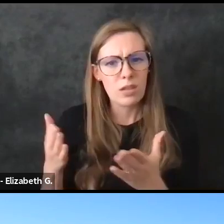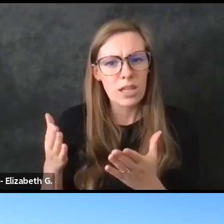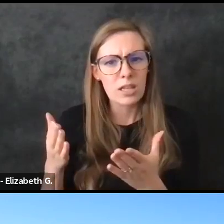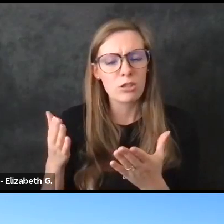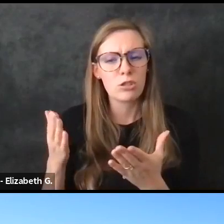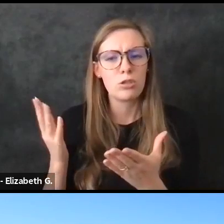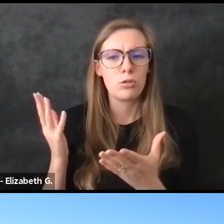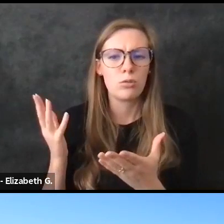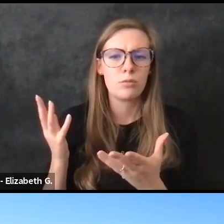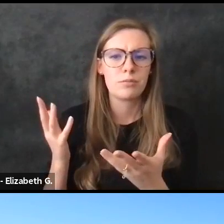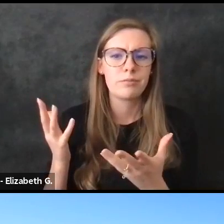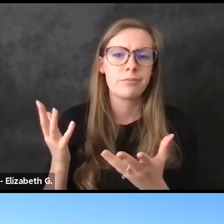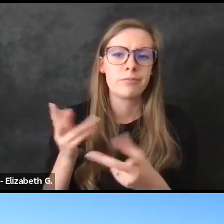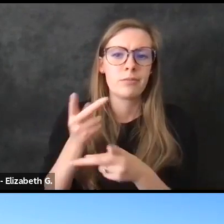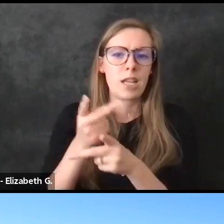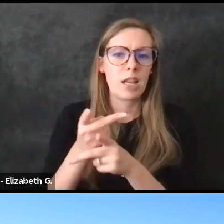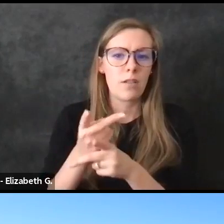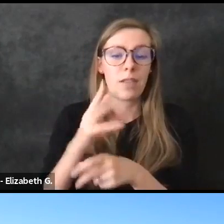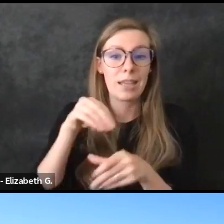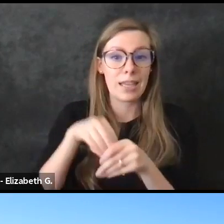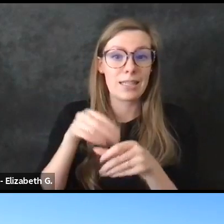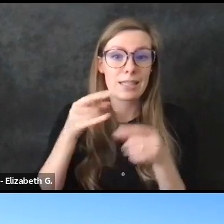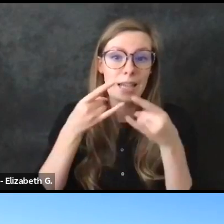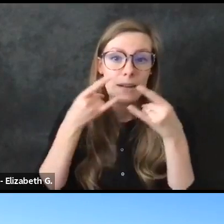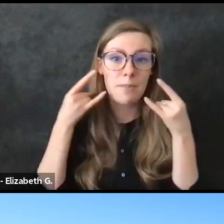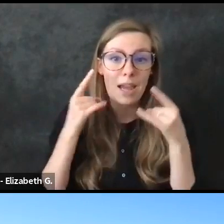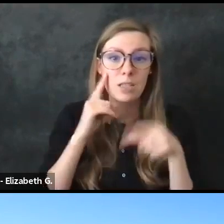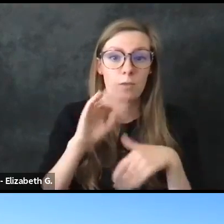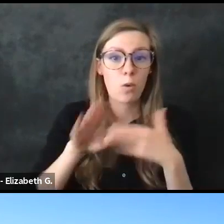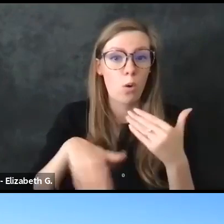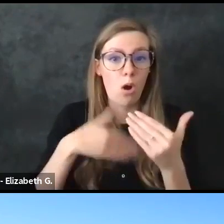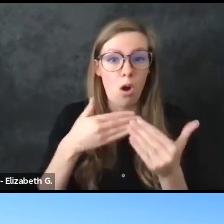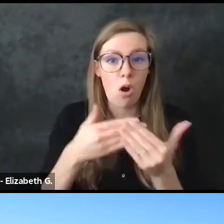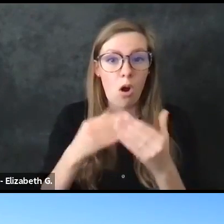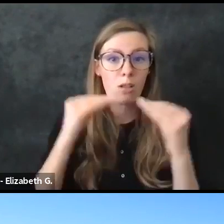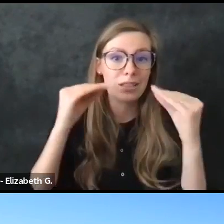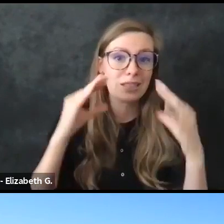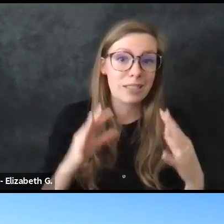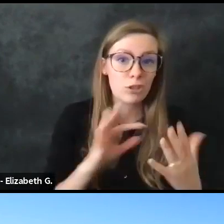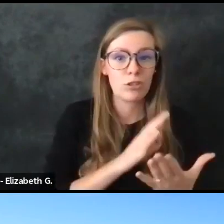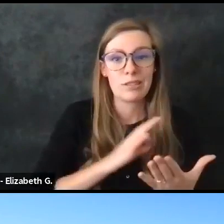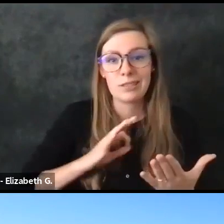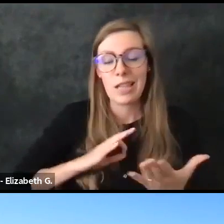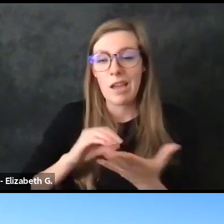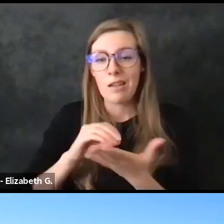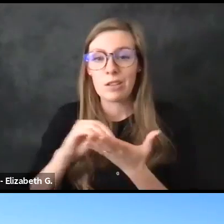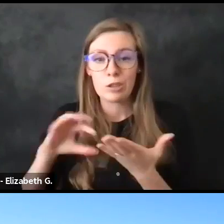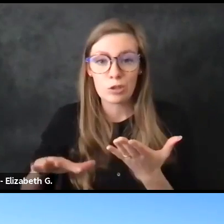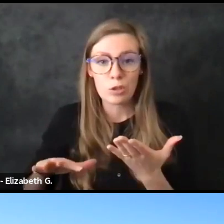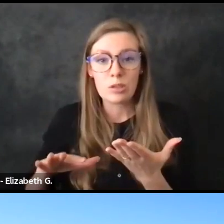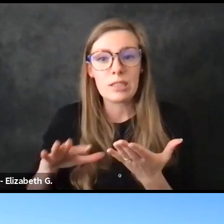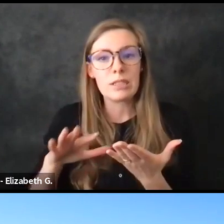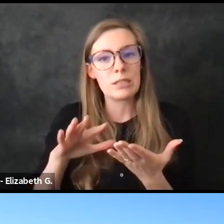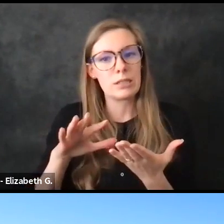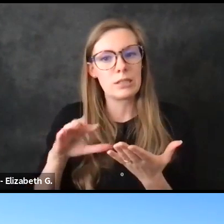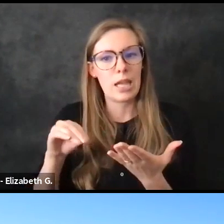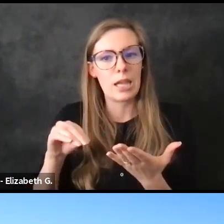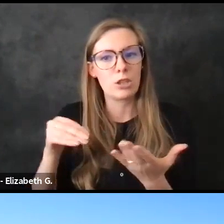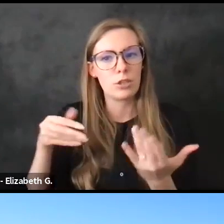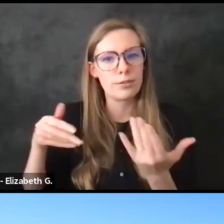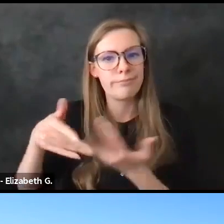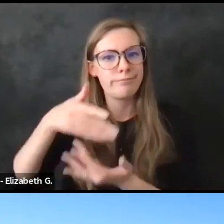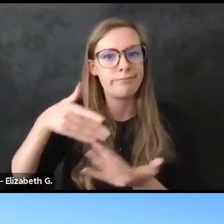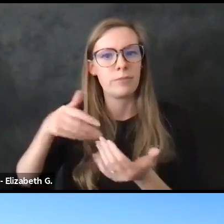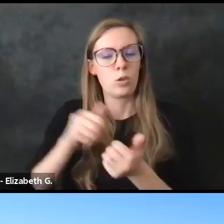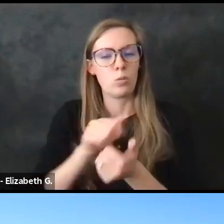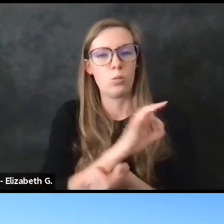as indoor masking for all teachers, staff, students, and even just amongst staff when students aren't